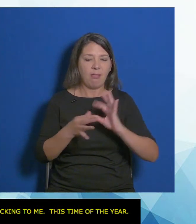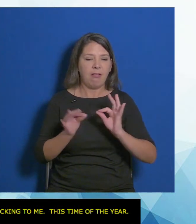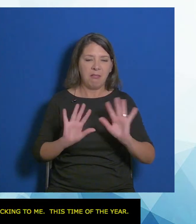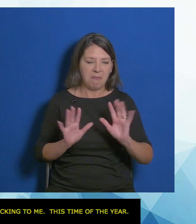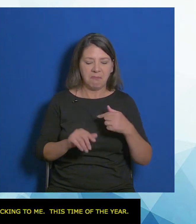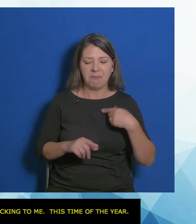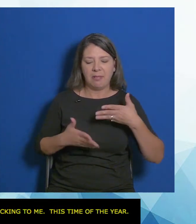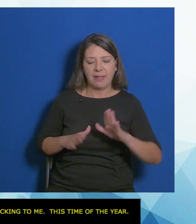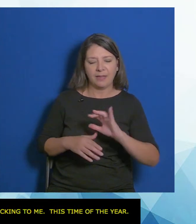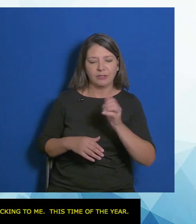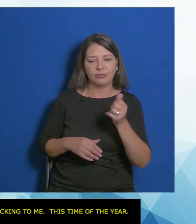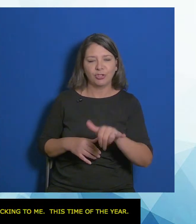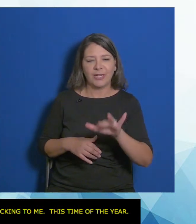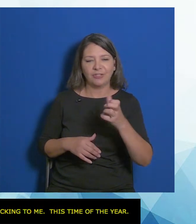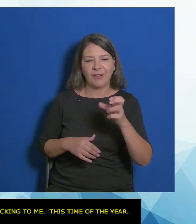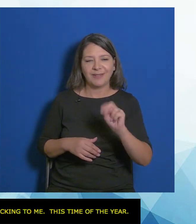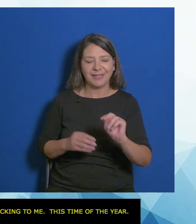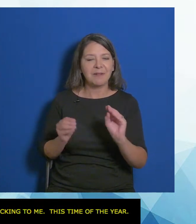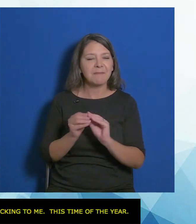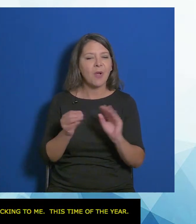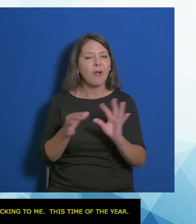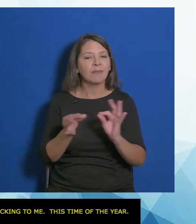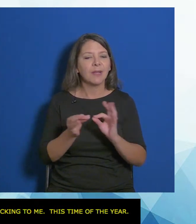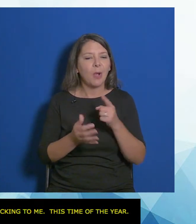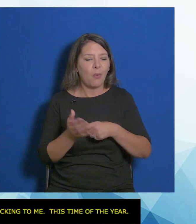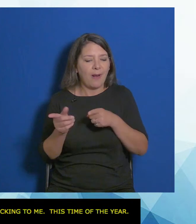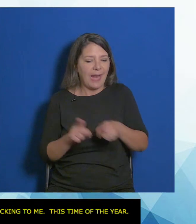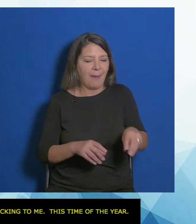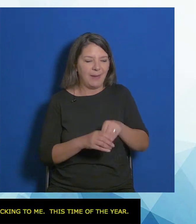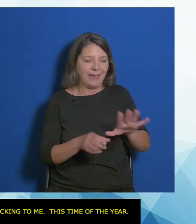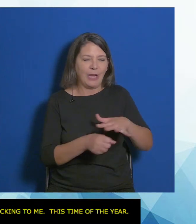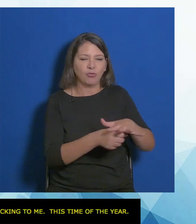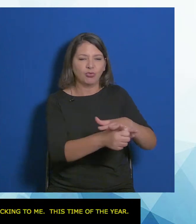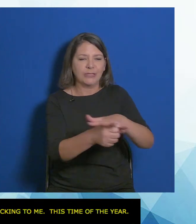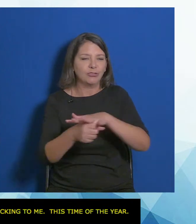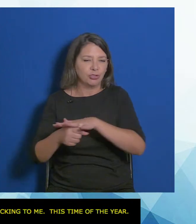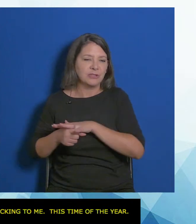that he did with his directors in the regions and what that looks like.